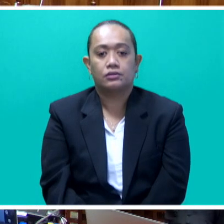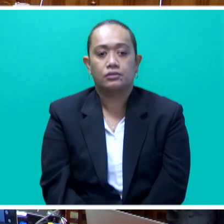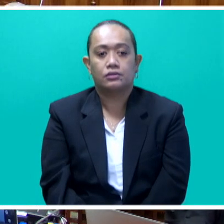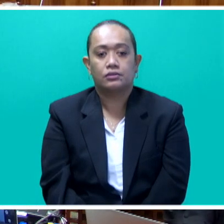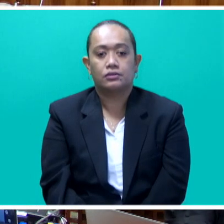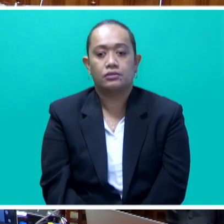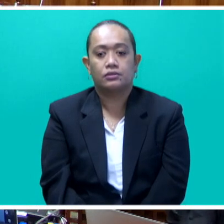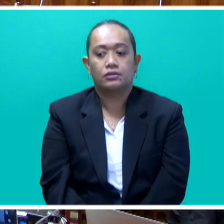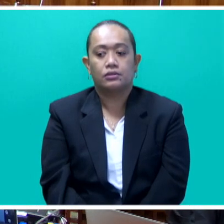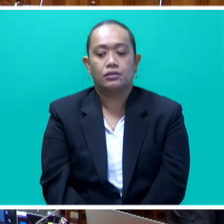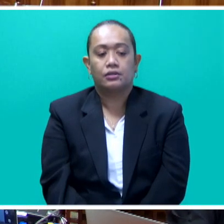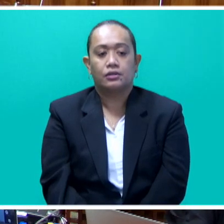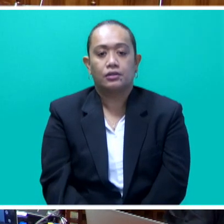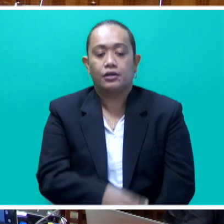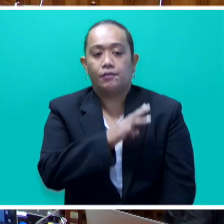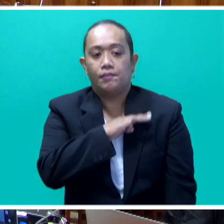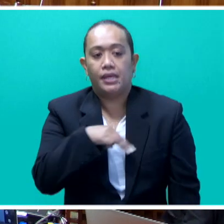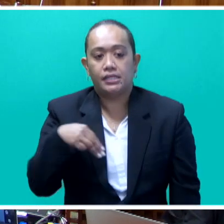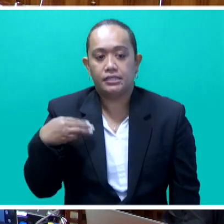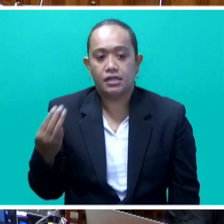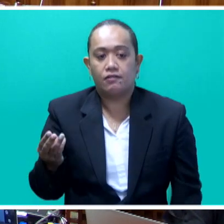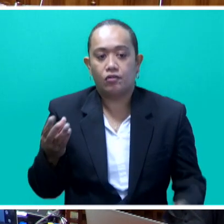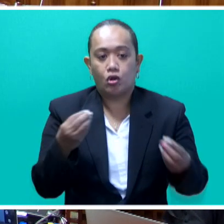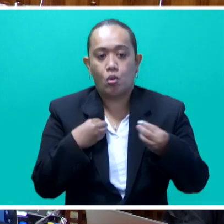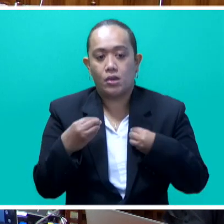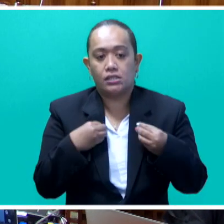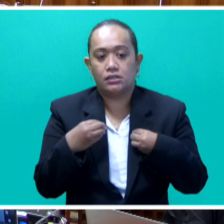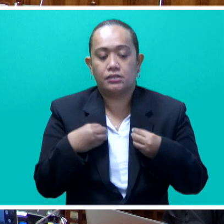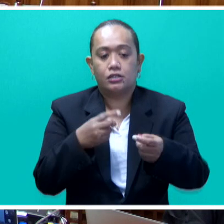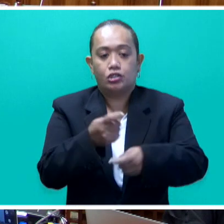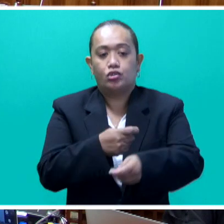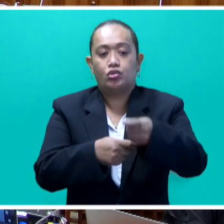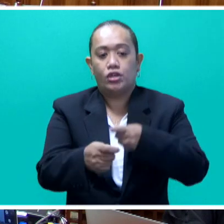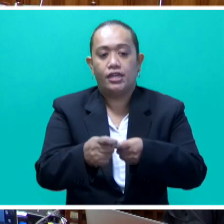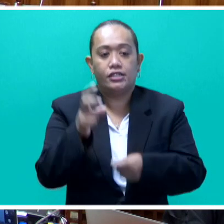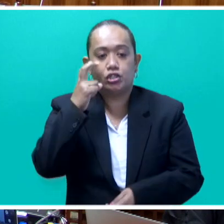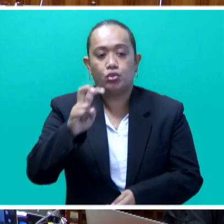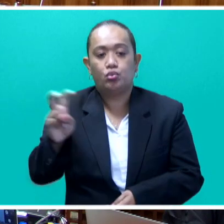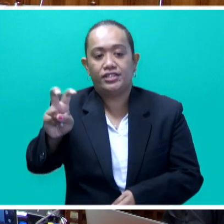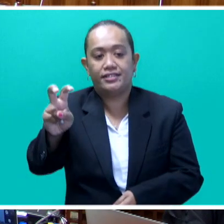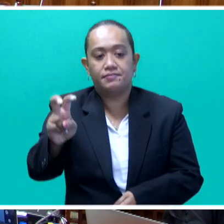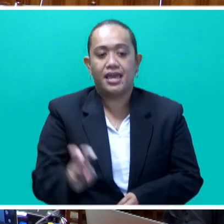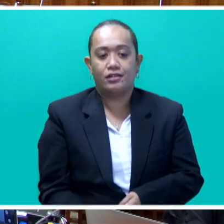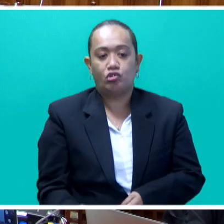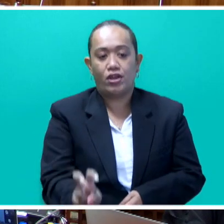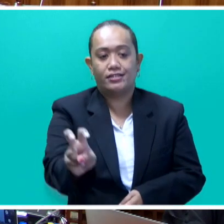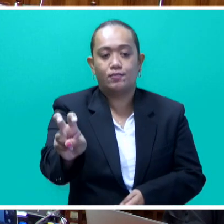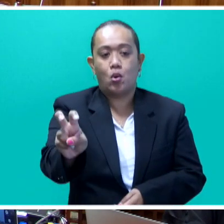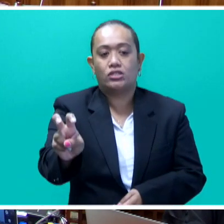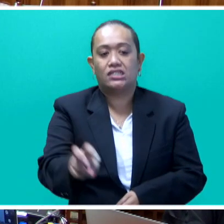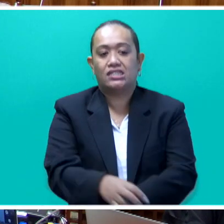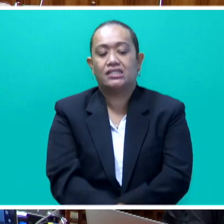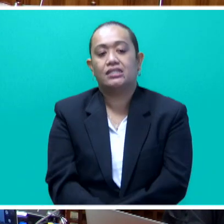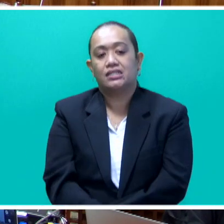Minister for Commerce, Trade, Tourism and Transport, the Honourable Faiyaz Koya, to deliver his statement. You